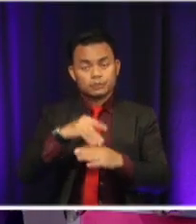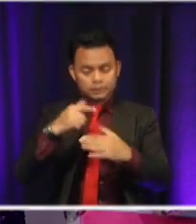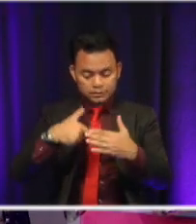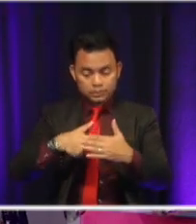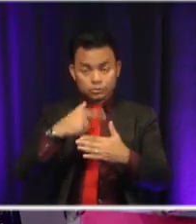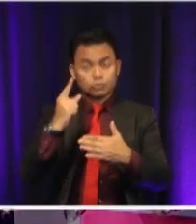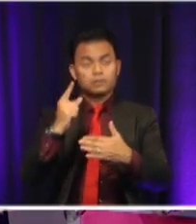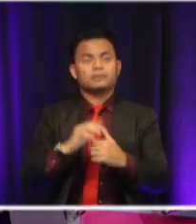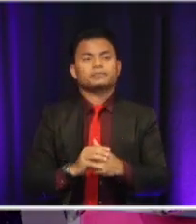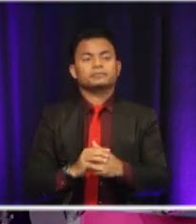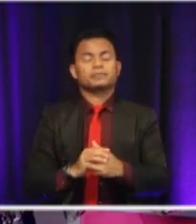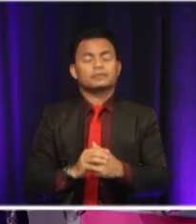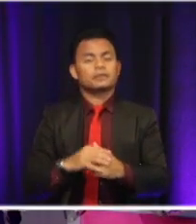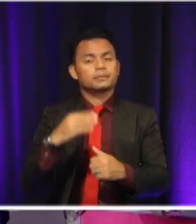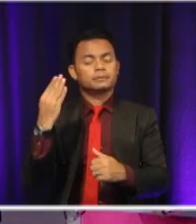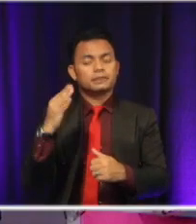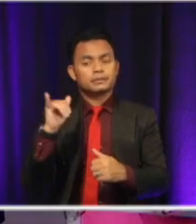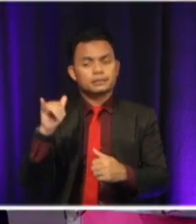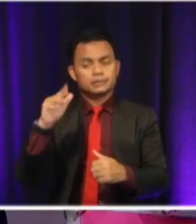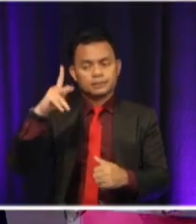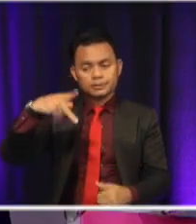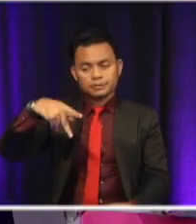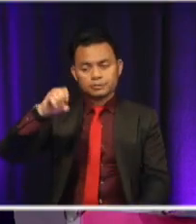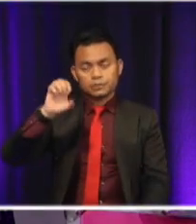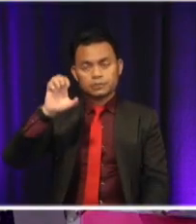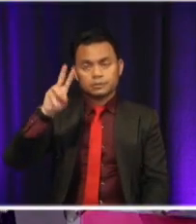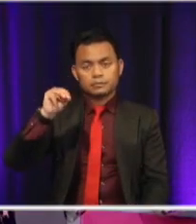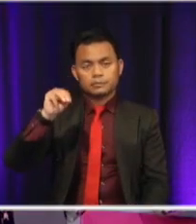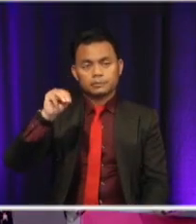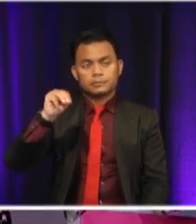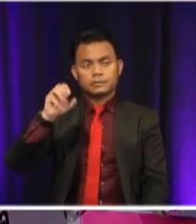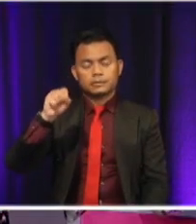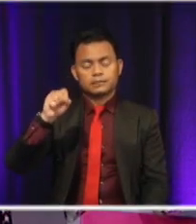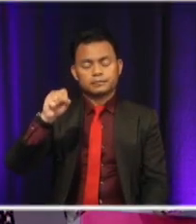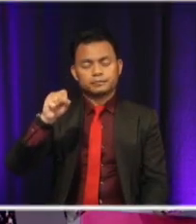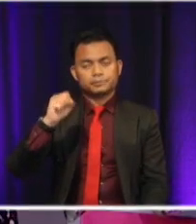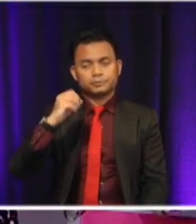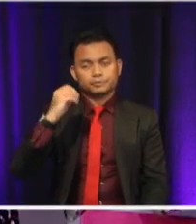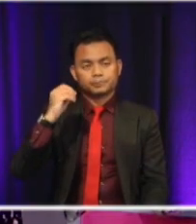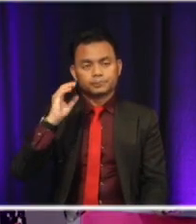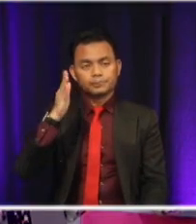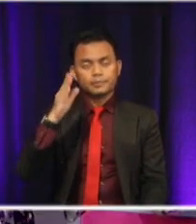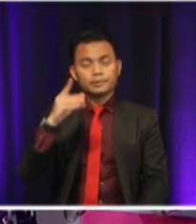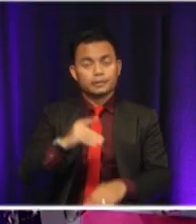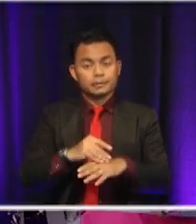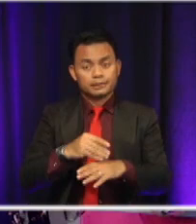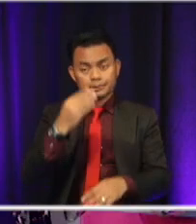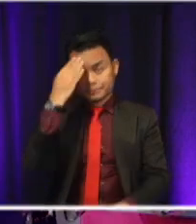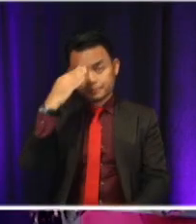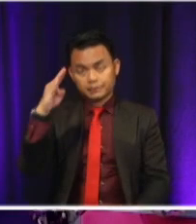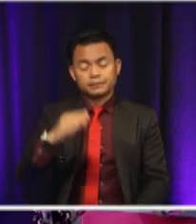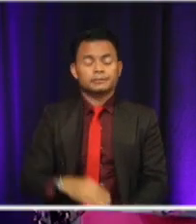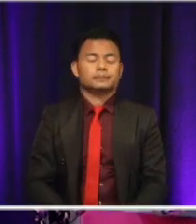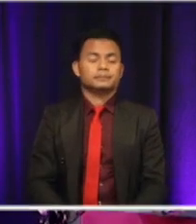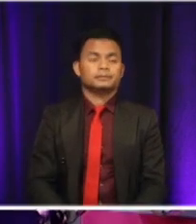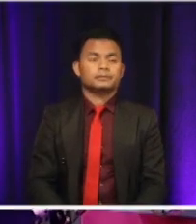the poems are all provided, it also means that candidates are